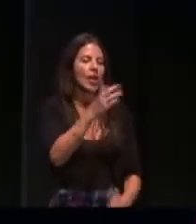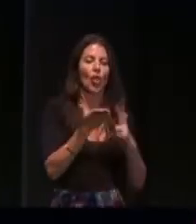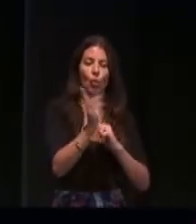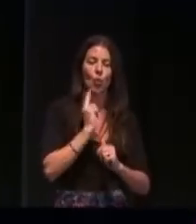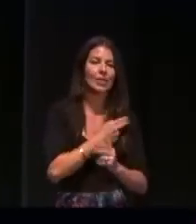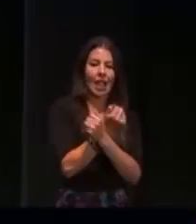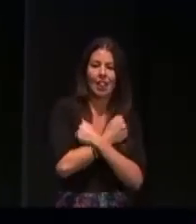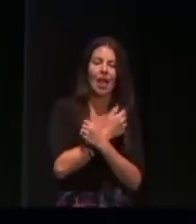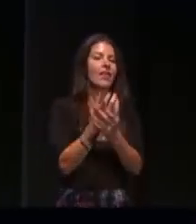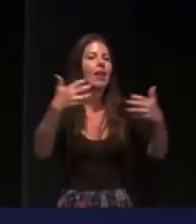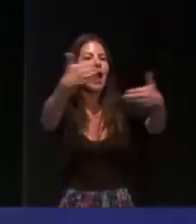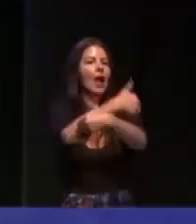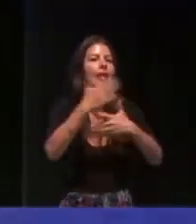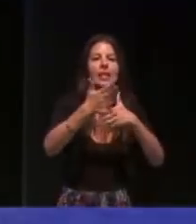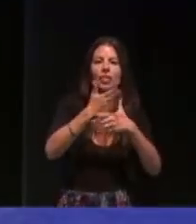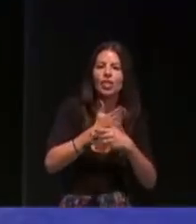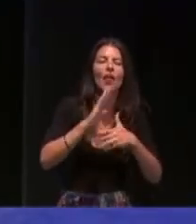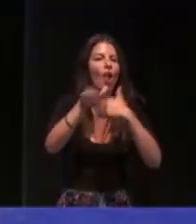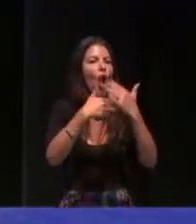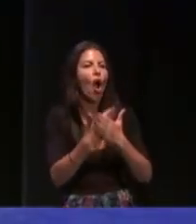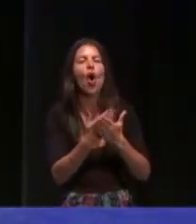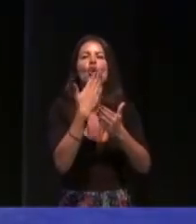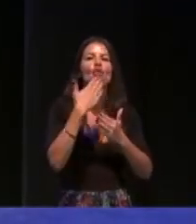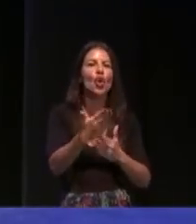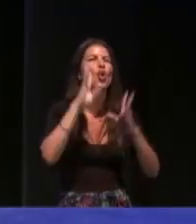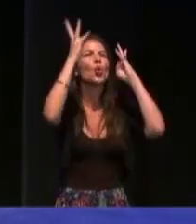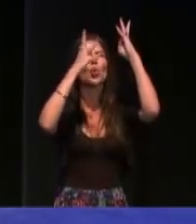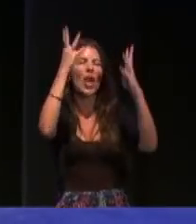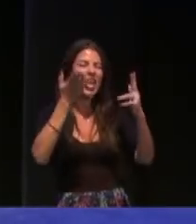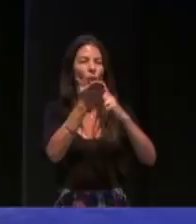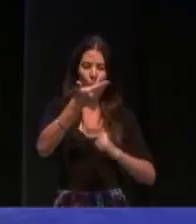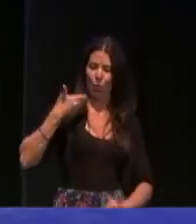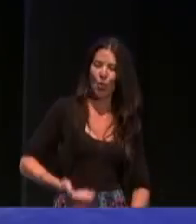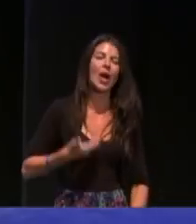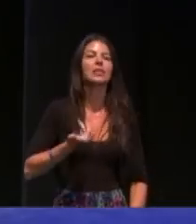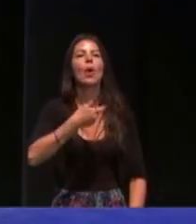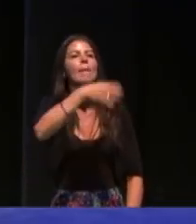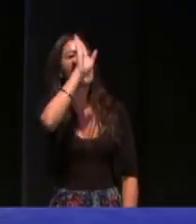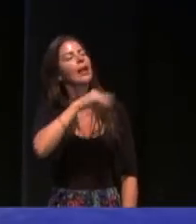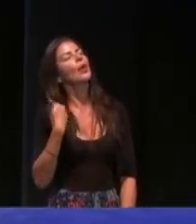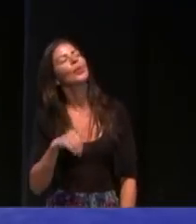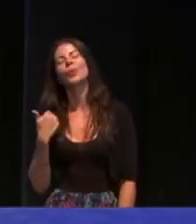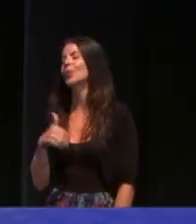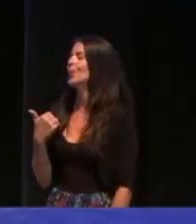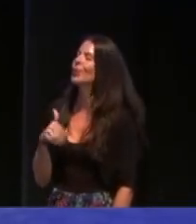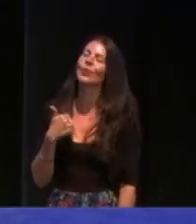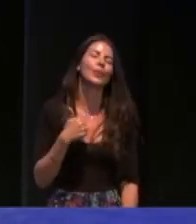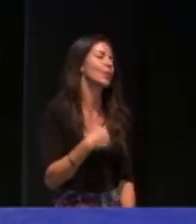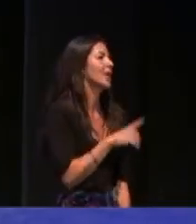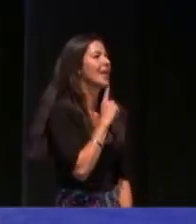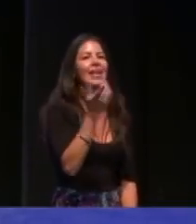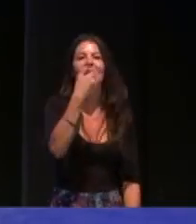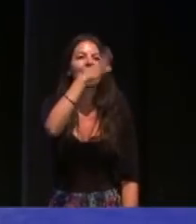through us, loving through us, hugging through us, sharing through us, giving through us, creating through us. Oh my God! Woo. It is